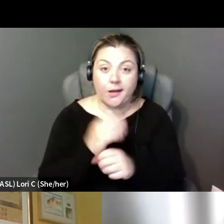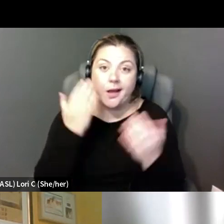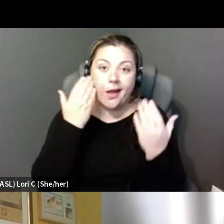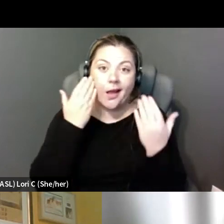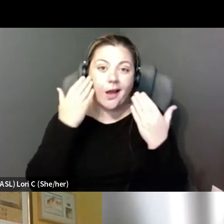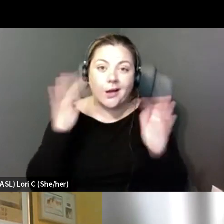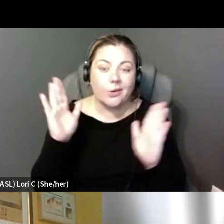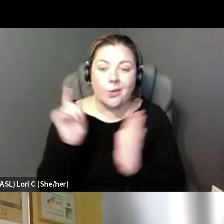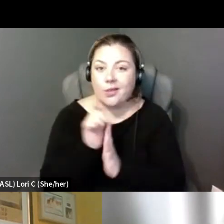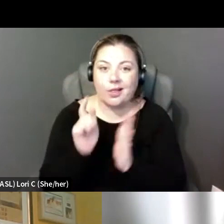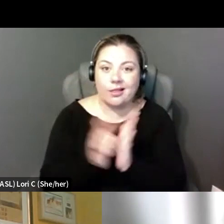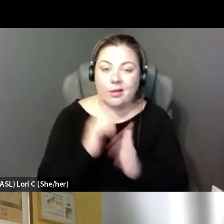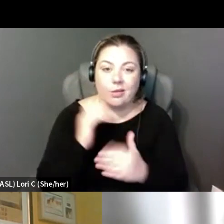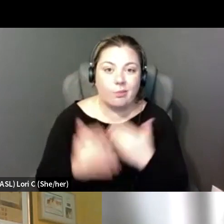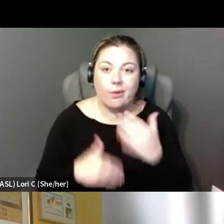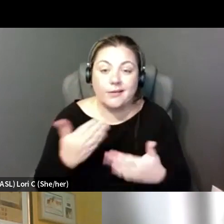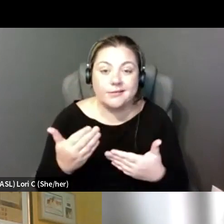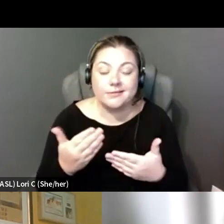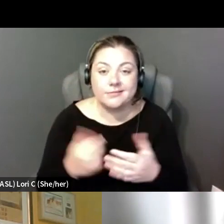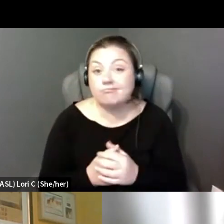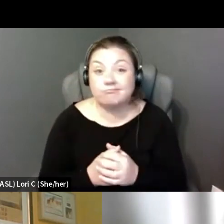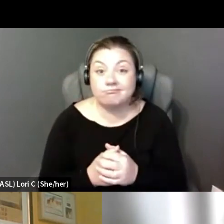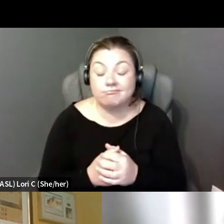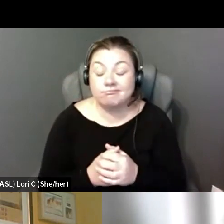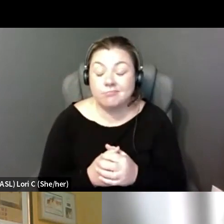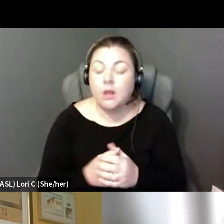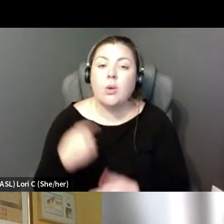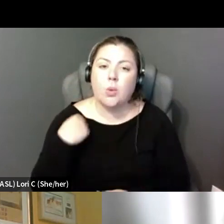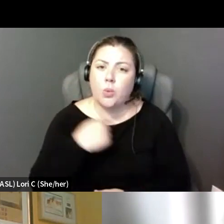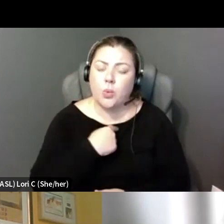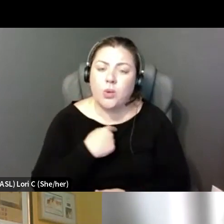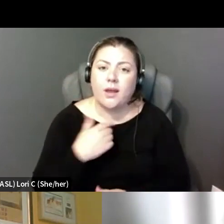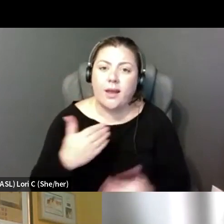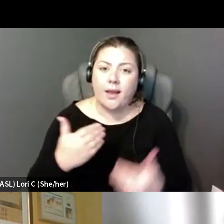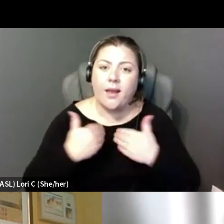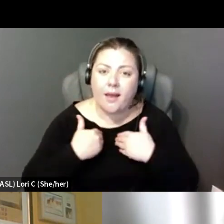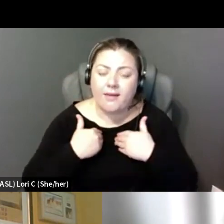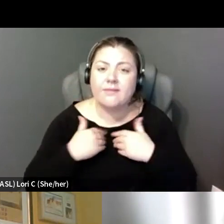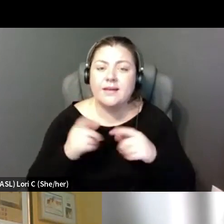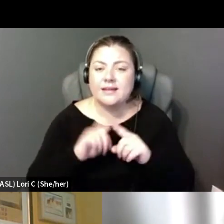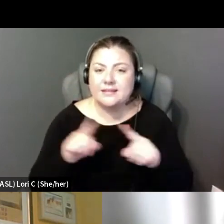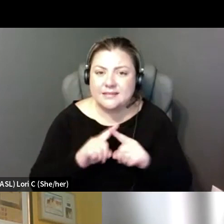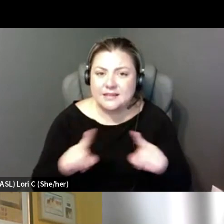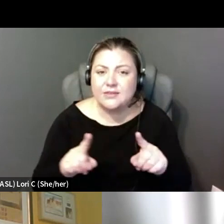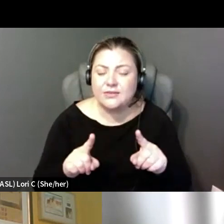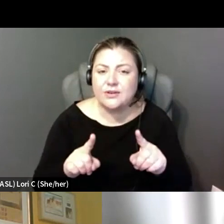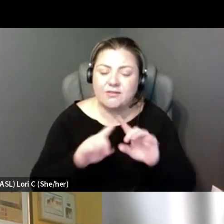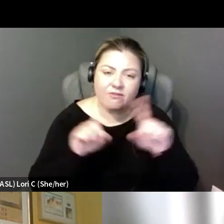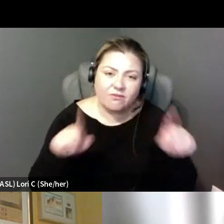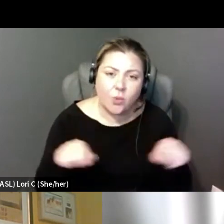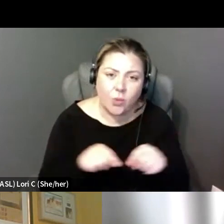legal processes. But again, we're working with different forms of data than the individual health information.